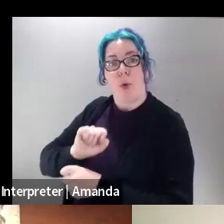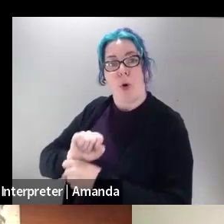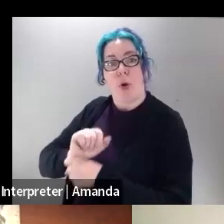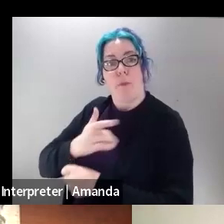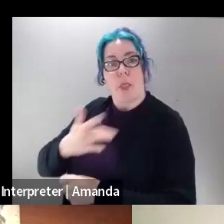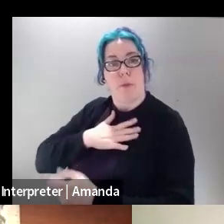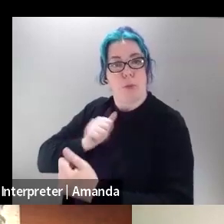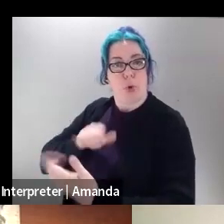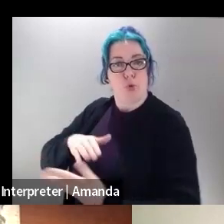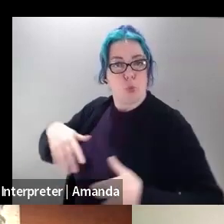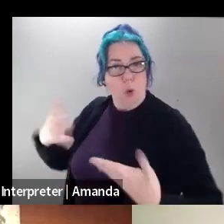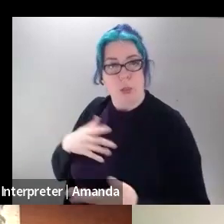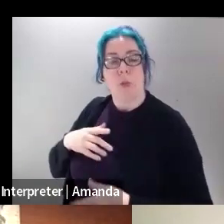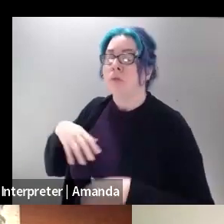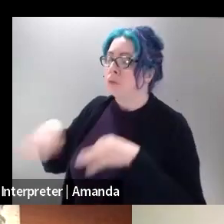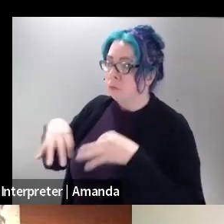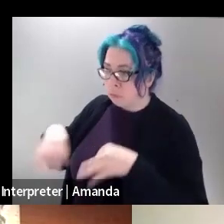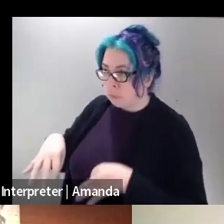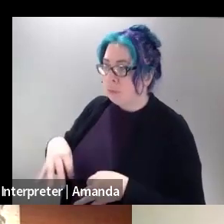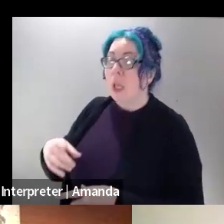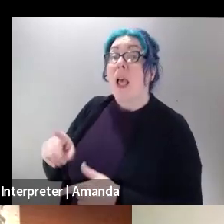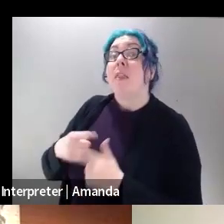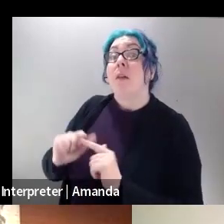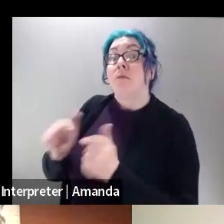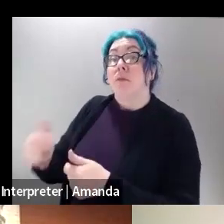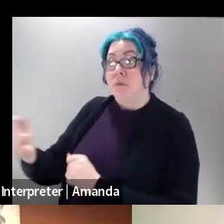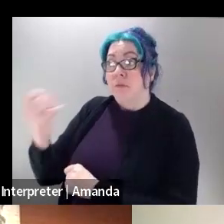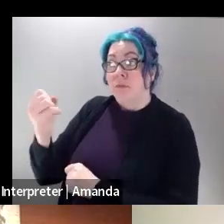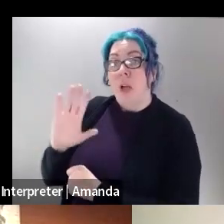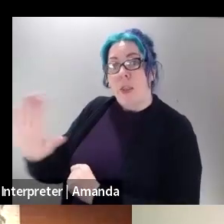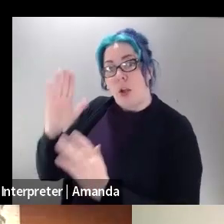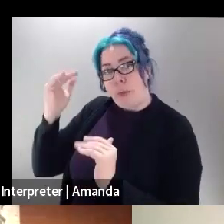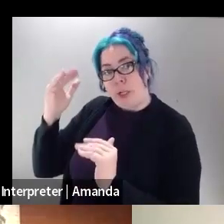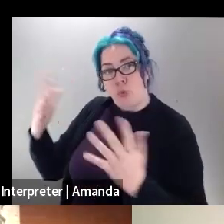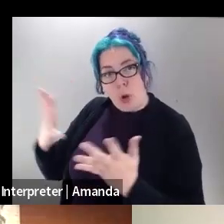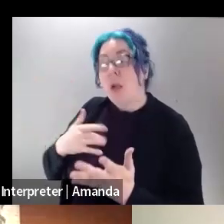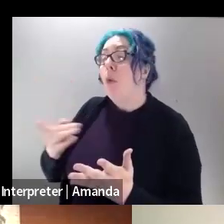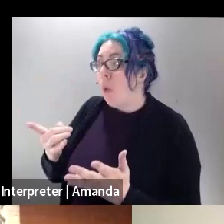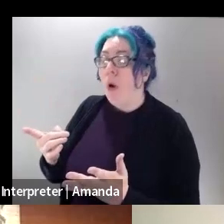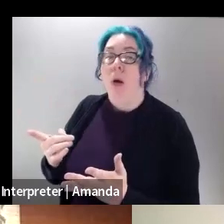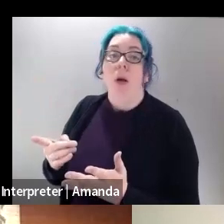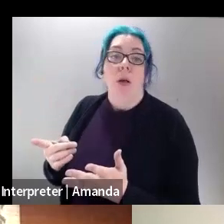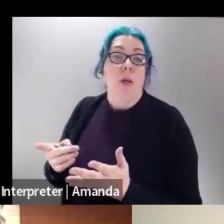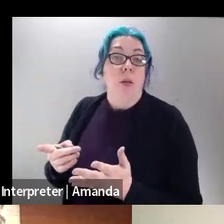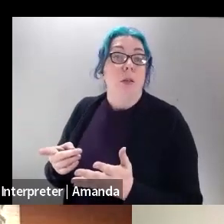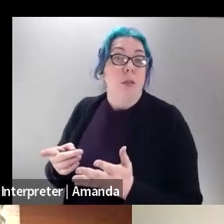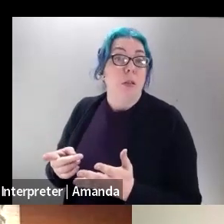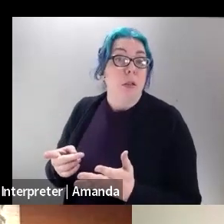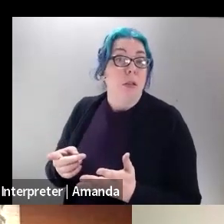from them, in that sense. So I'm like, great. And so from that point on,